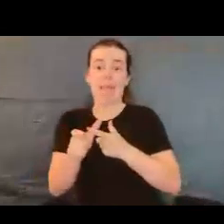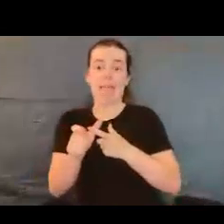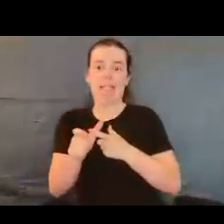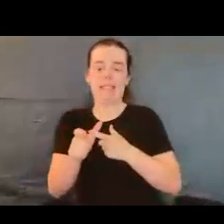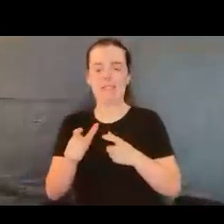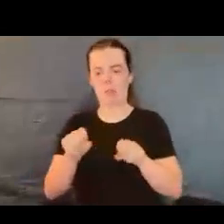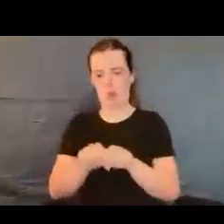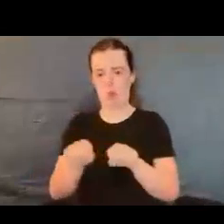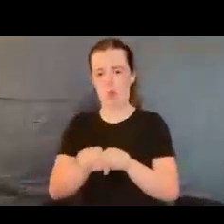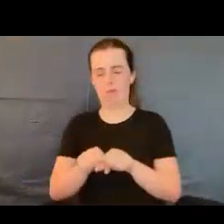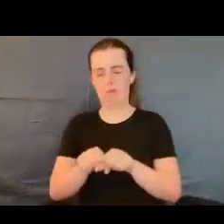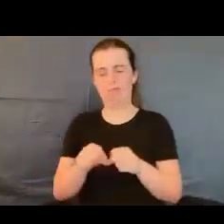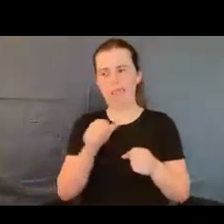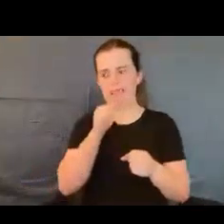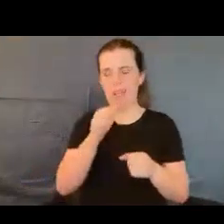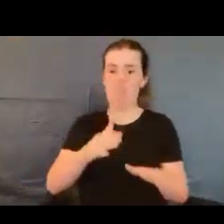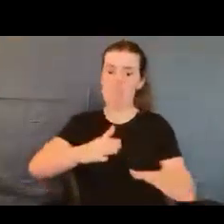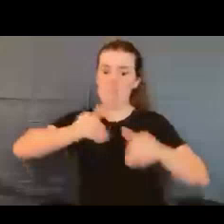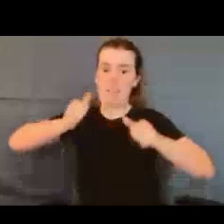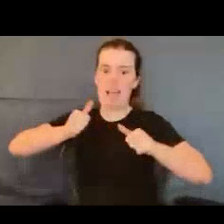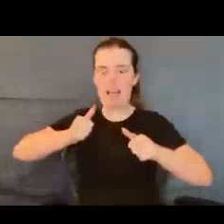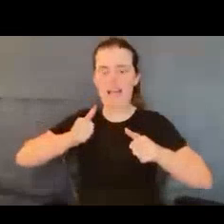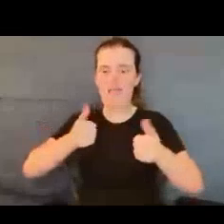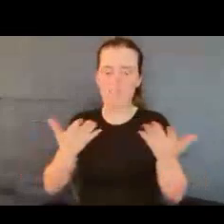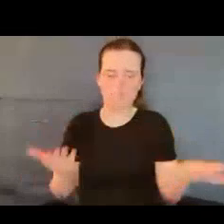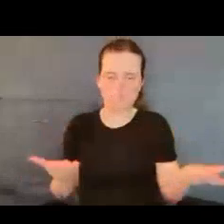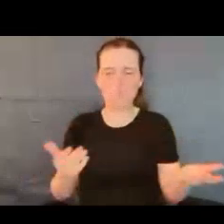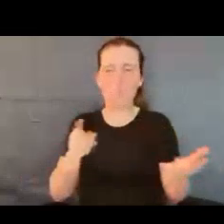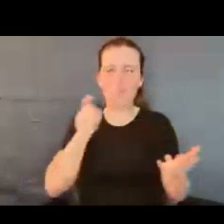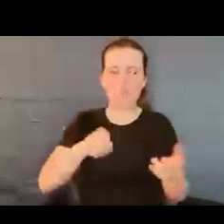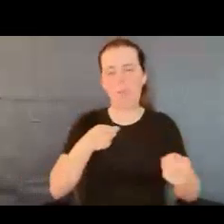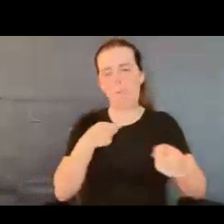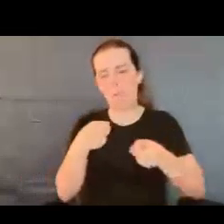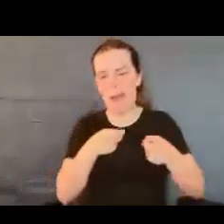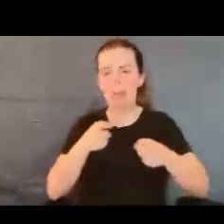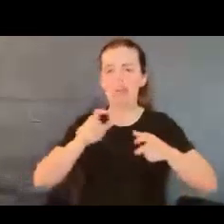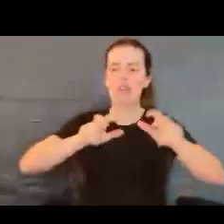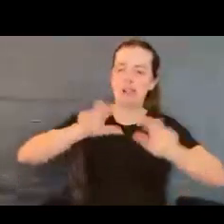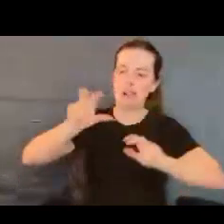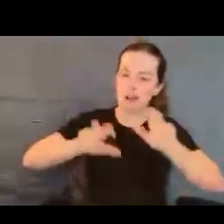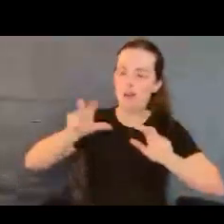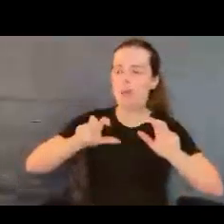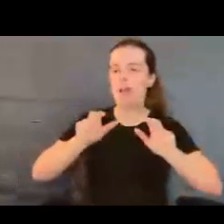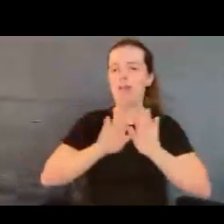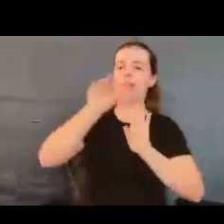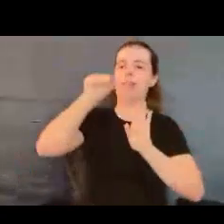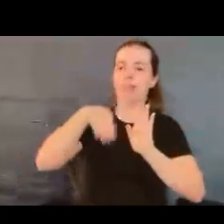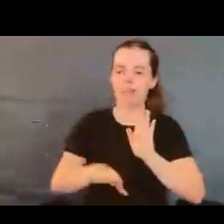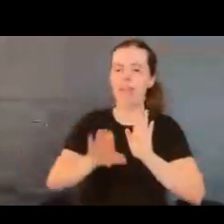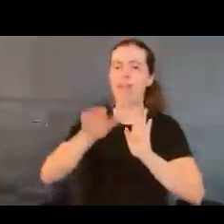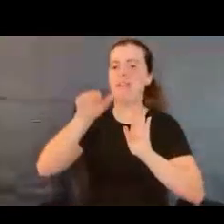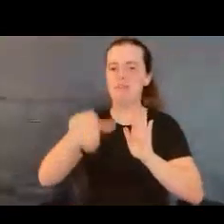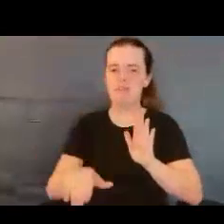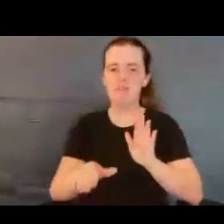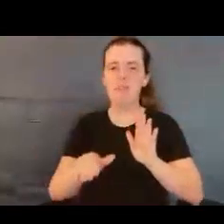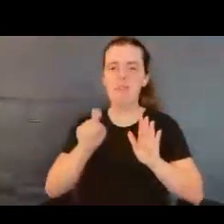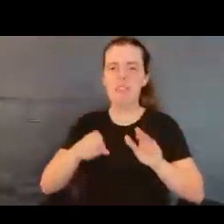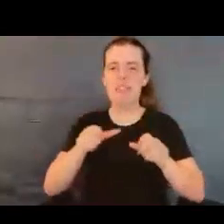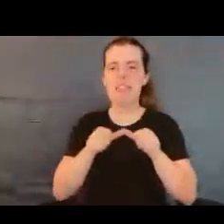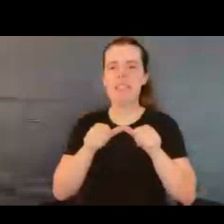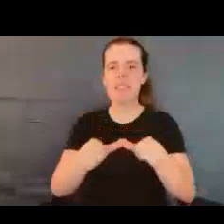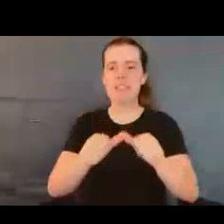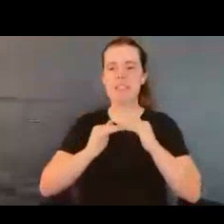running fast trails that the speed will give you that much return. You're really just managing climbing and descending in a stable